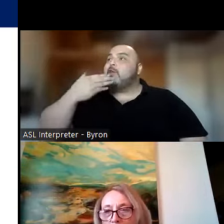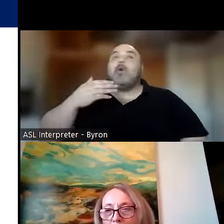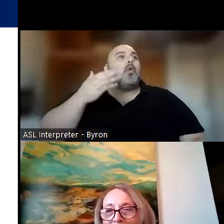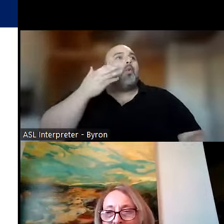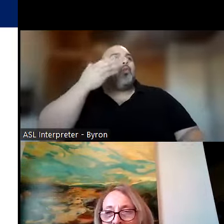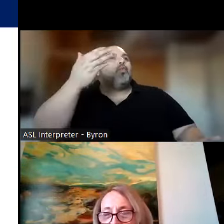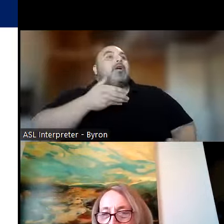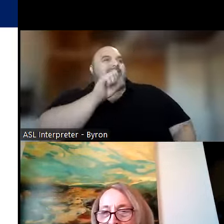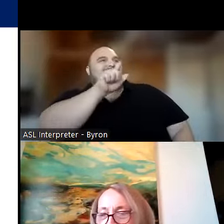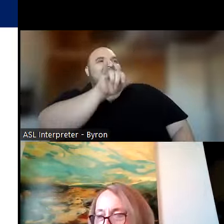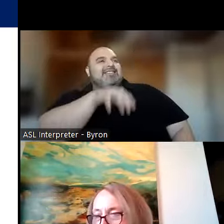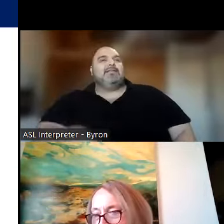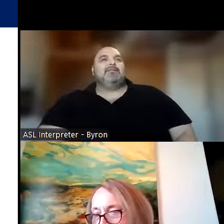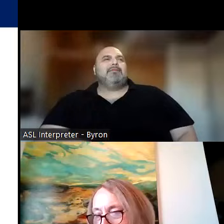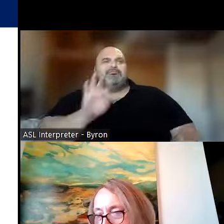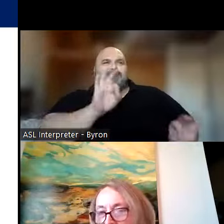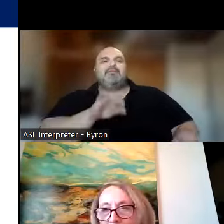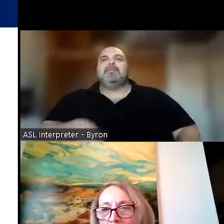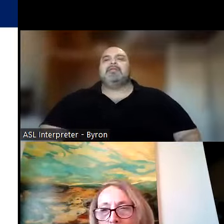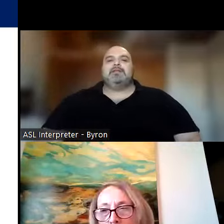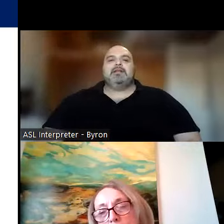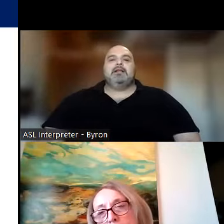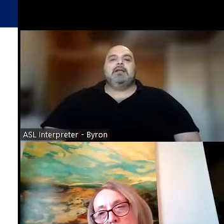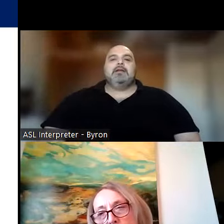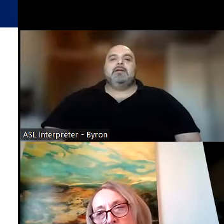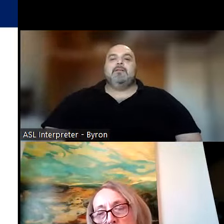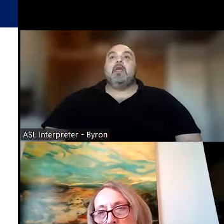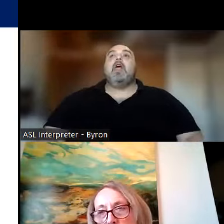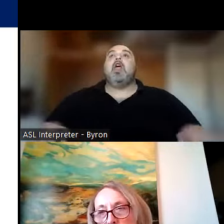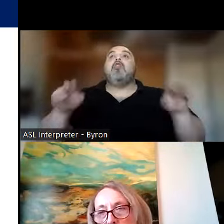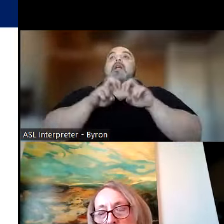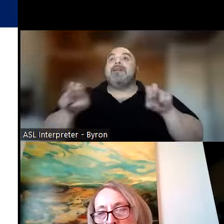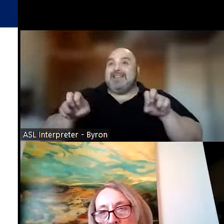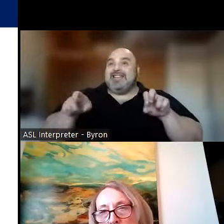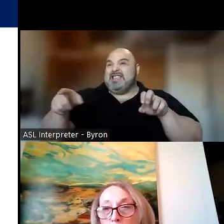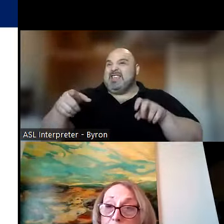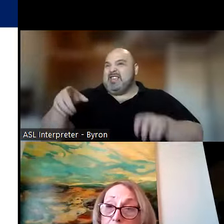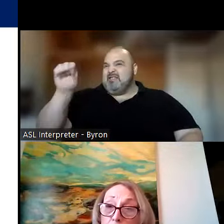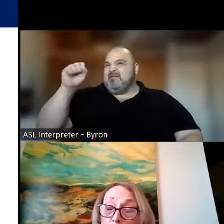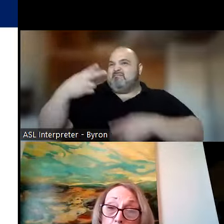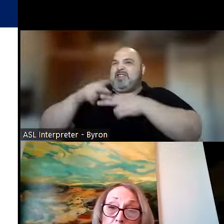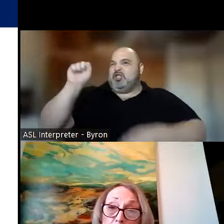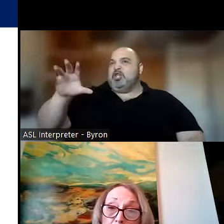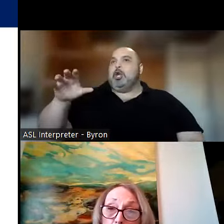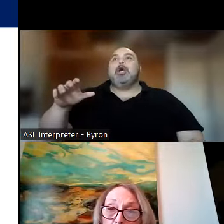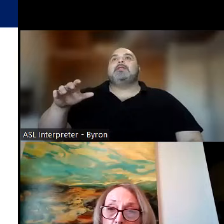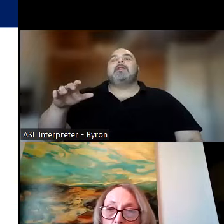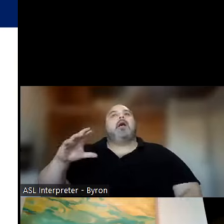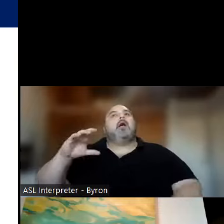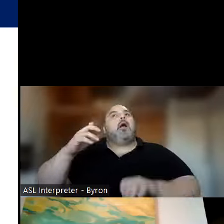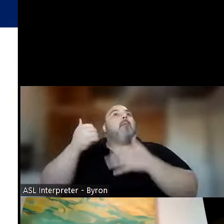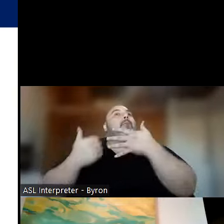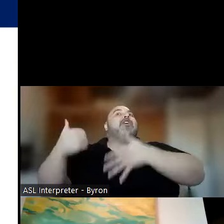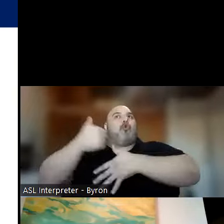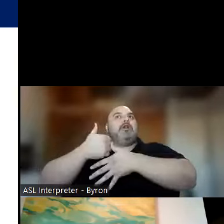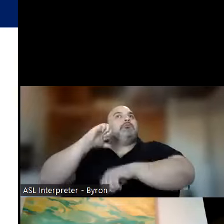Sally. Perfect. Thanks so much, Derek. And the committee Derek referred to has been one of the longstanding priorities of this committee. So we're